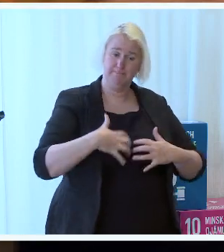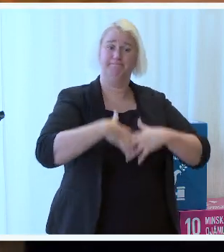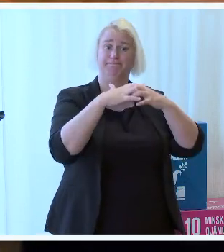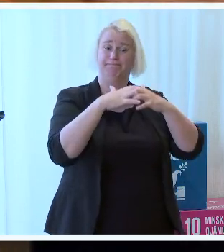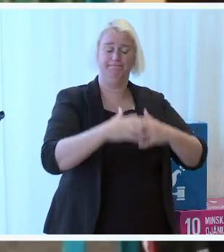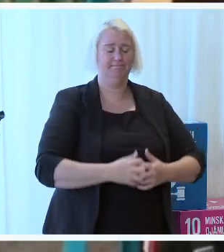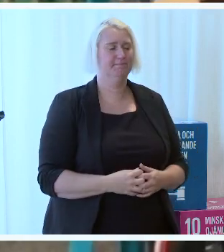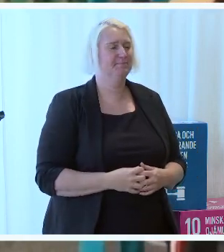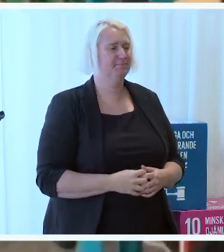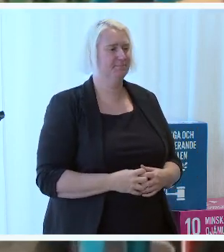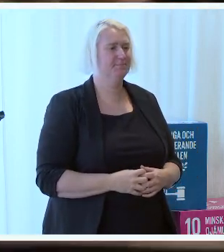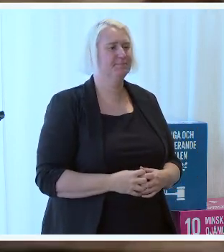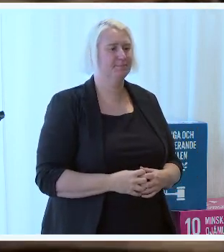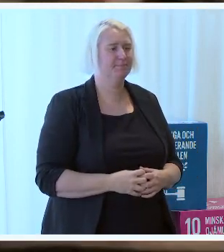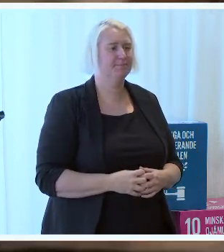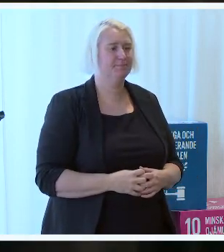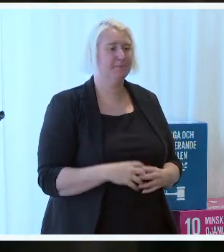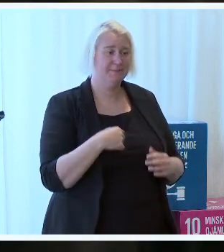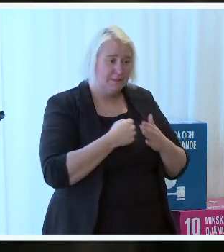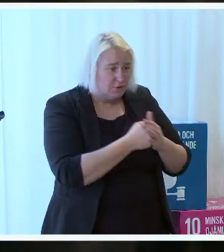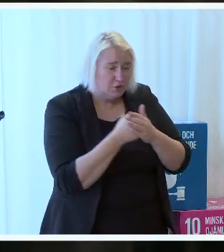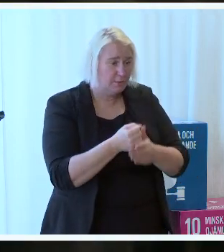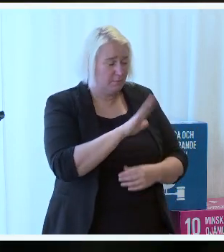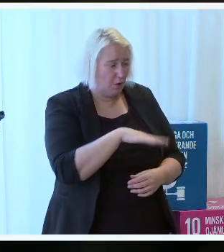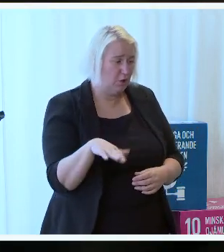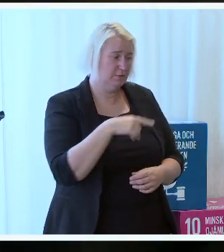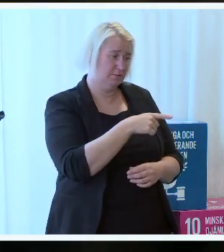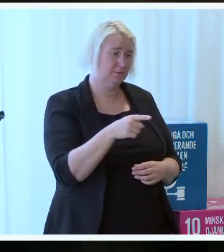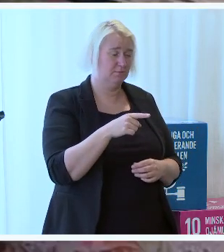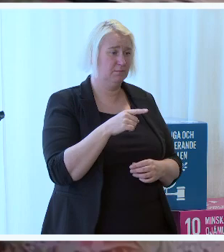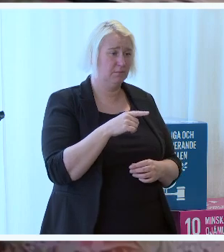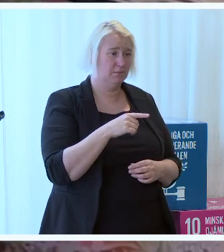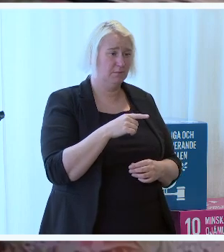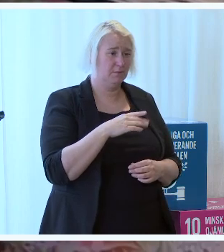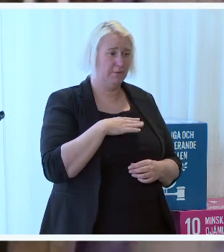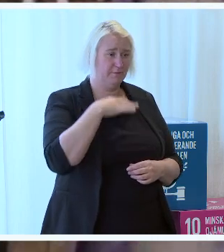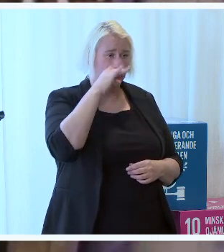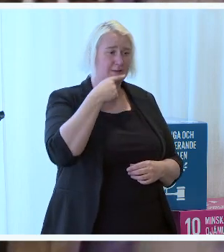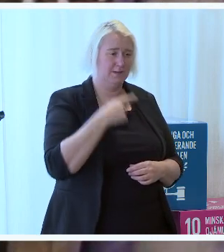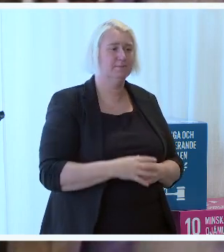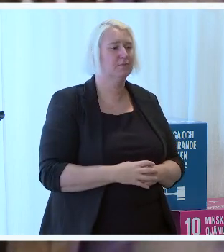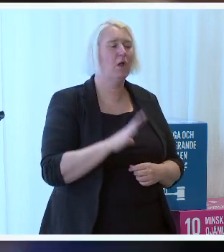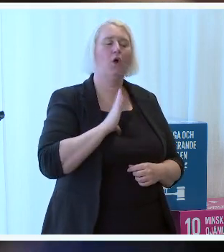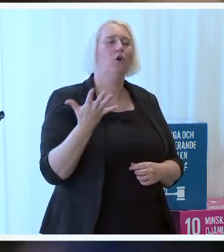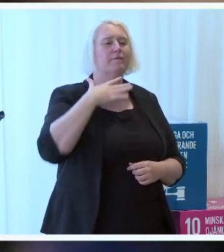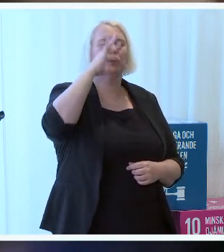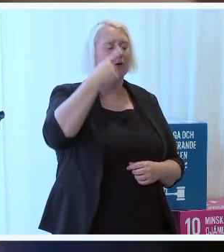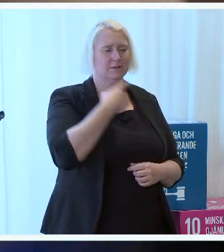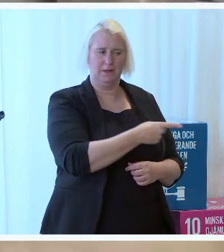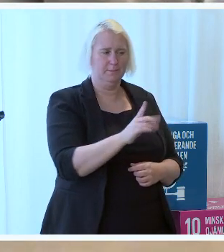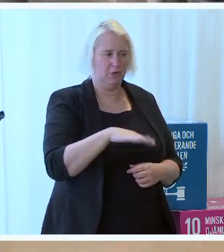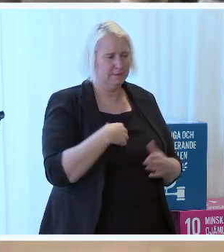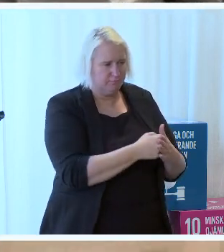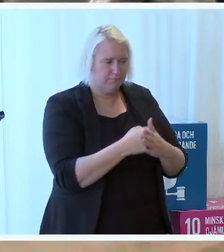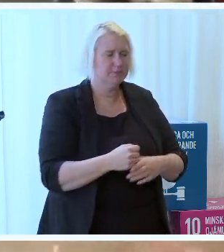Because of you, we're supporting orphans and vulnerable children, like Shamsa and Mubin. With